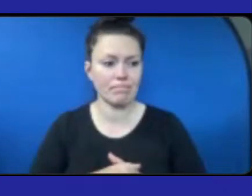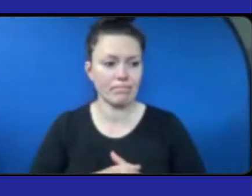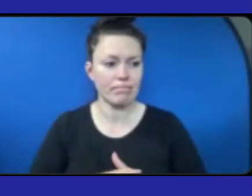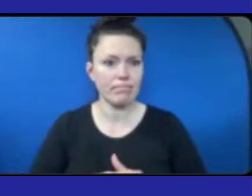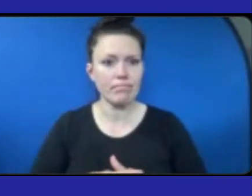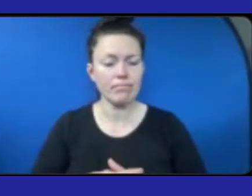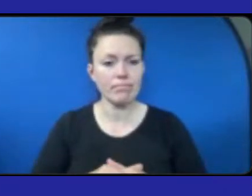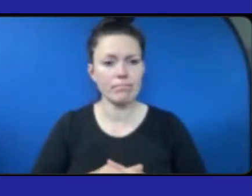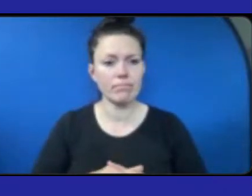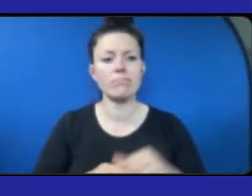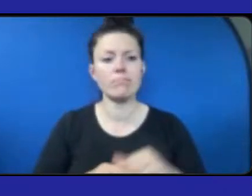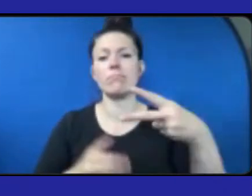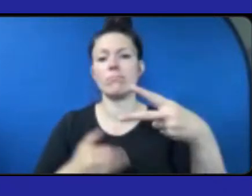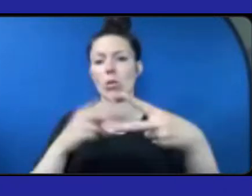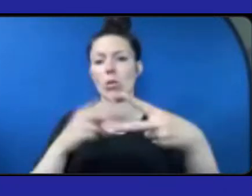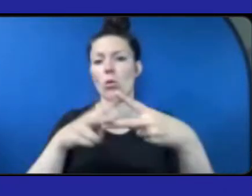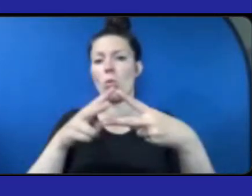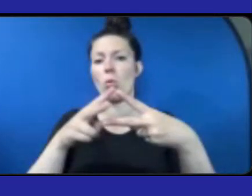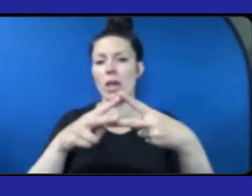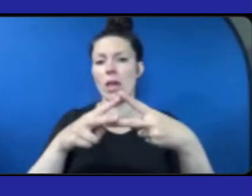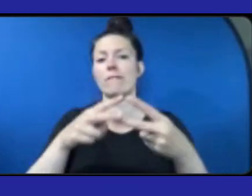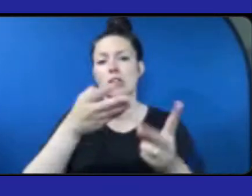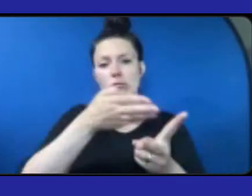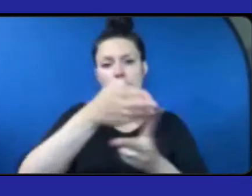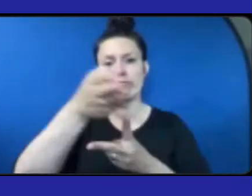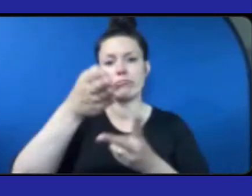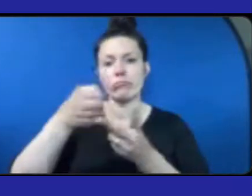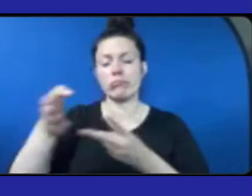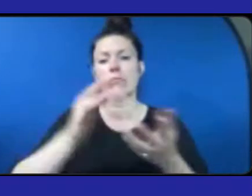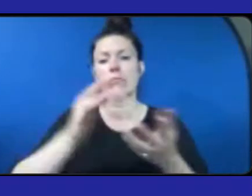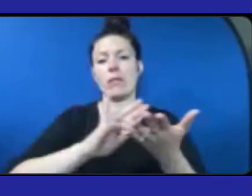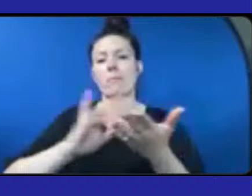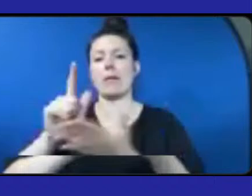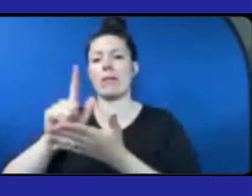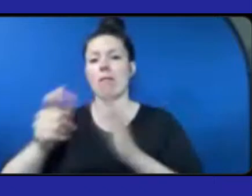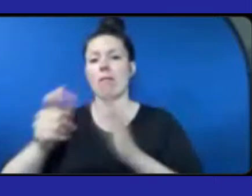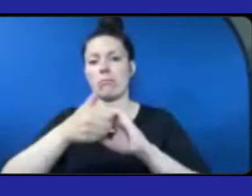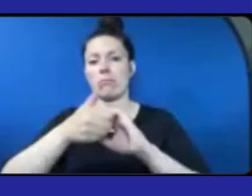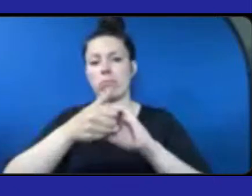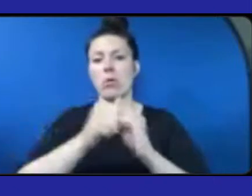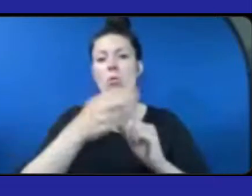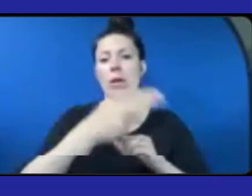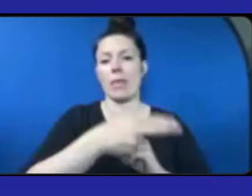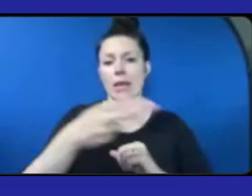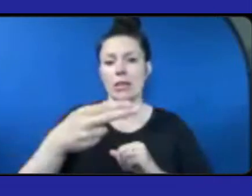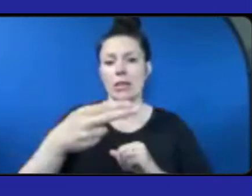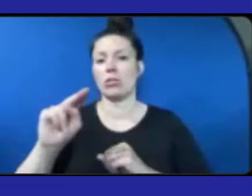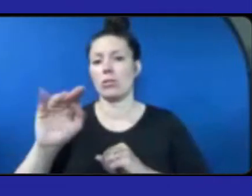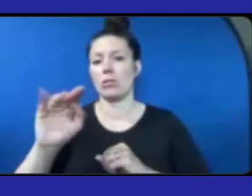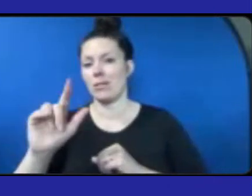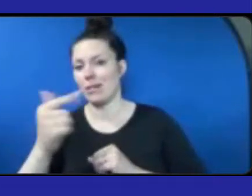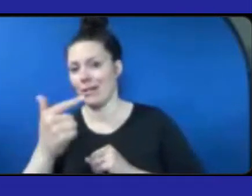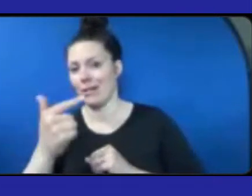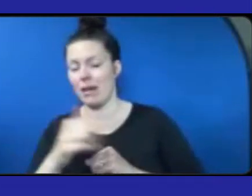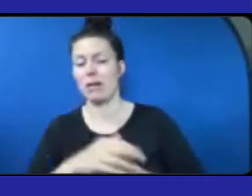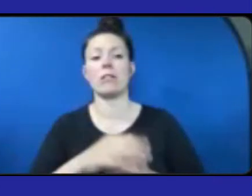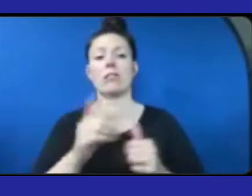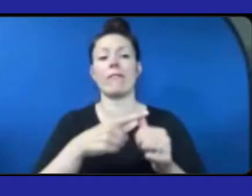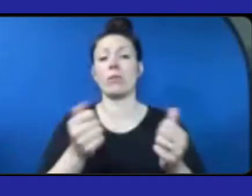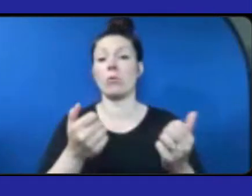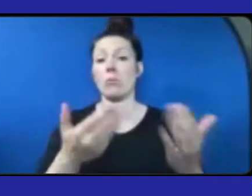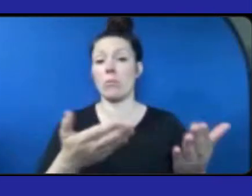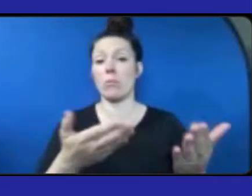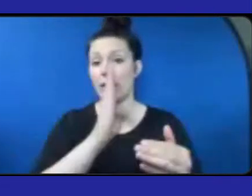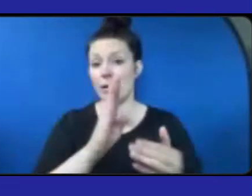So there are 2 principal components of the medical legal partnership between H&H and Nilag. The first, of course, is providing direct